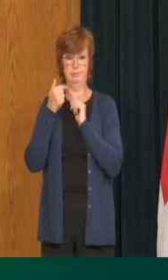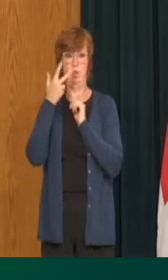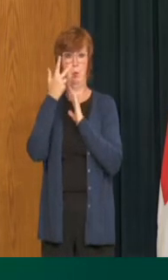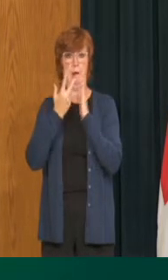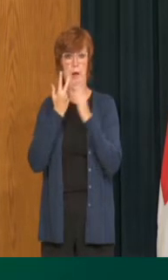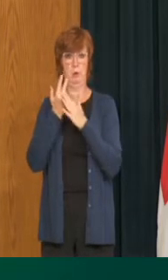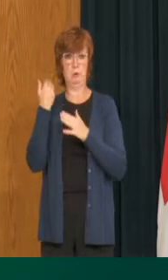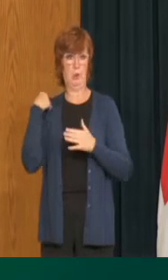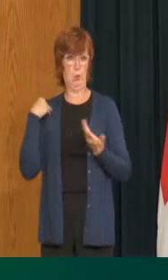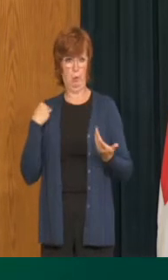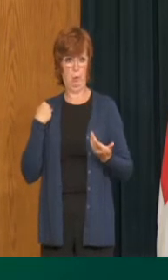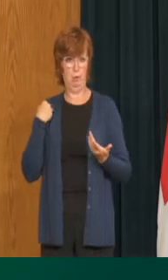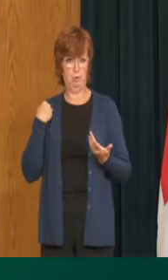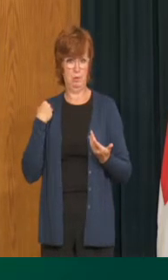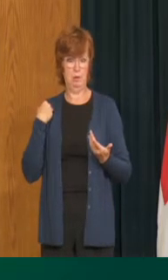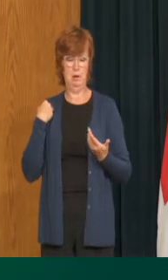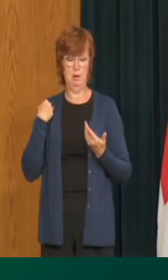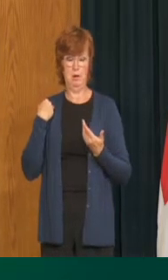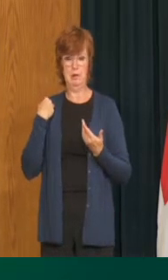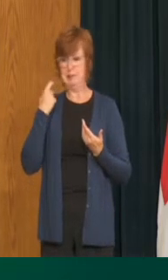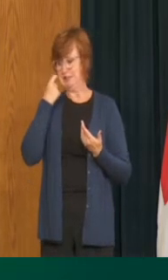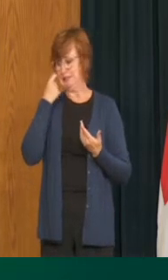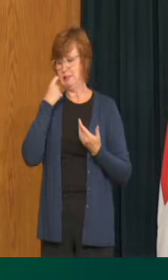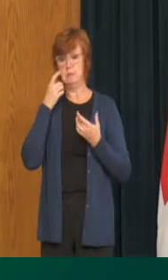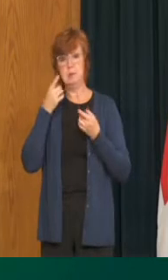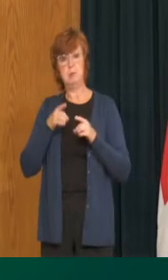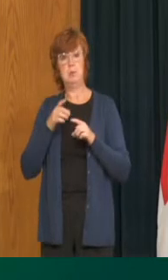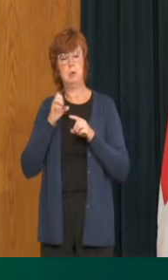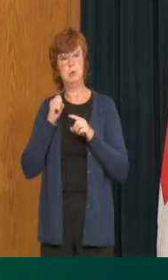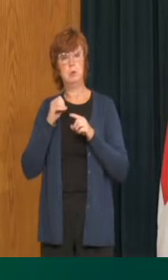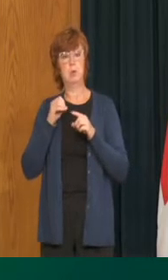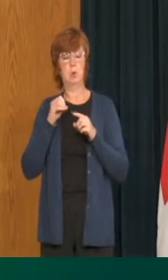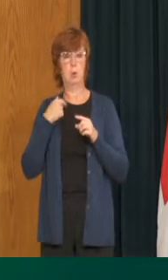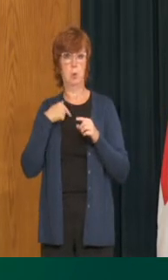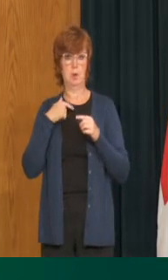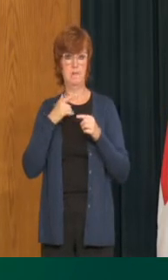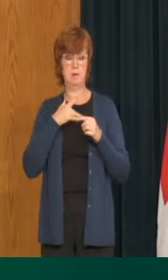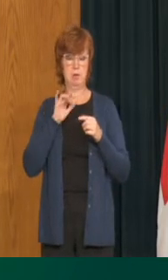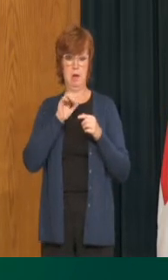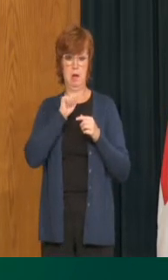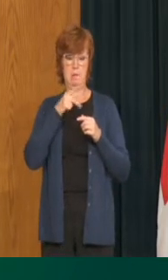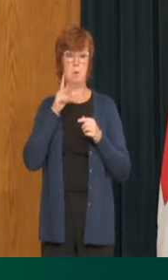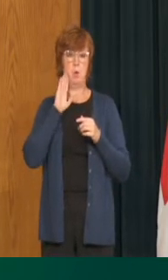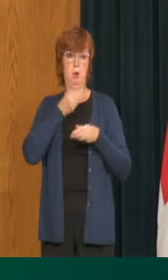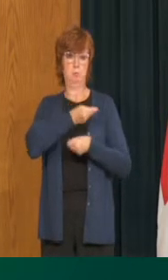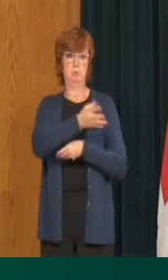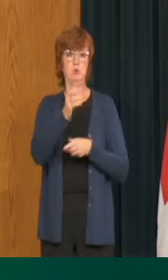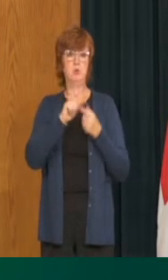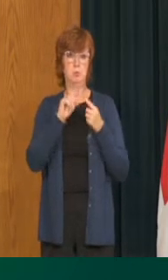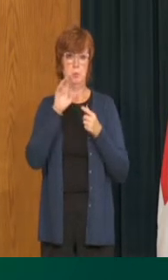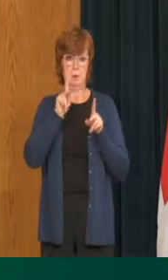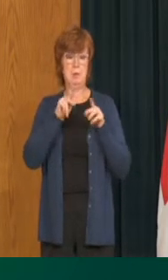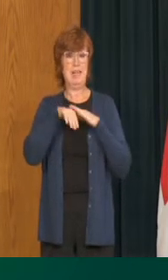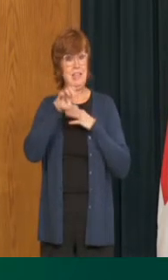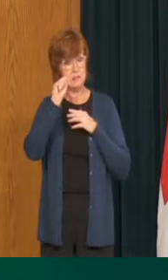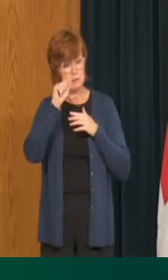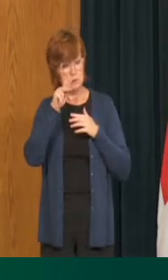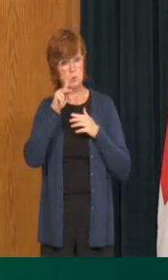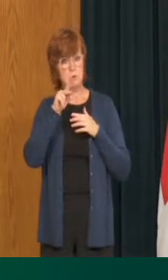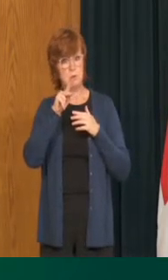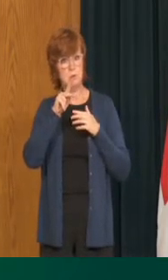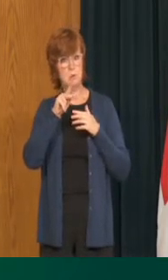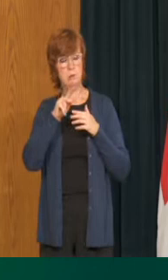to have it available for those that choose here in Saskatchewan over the course of the next couple of weeks, and it will again be one